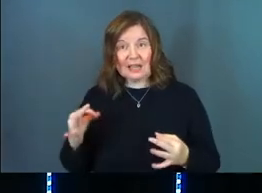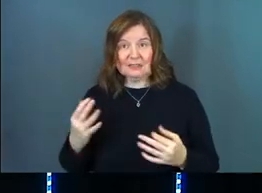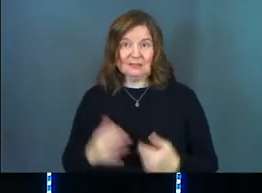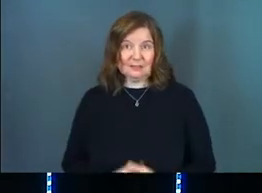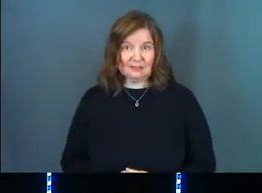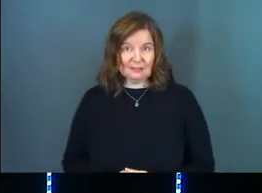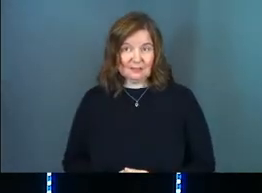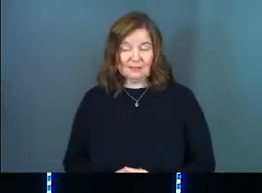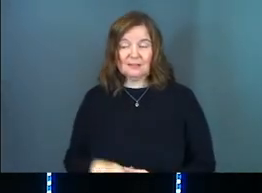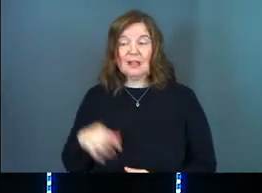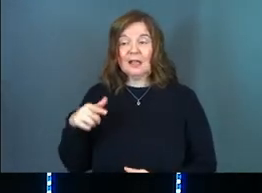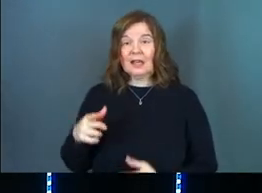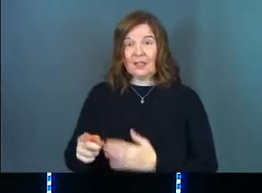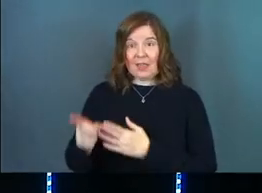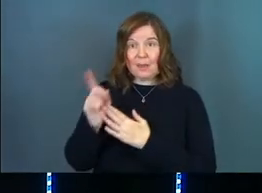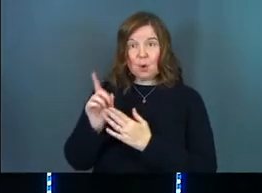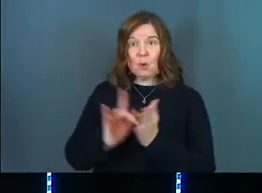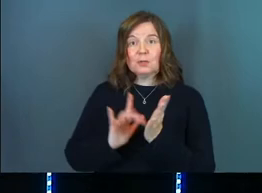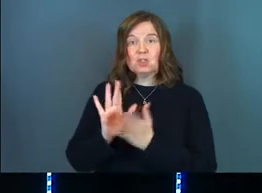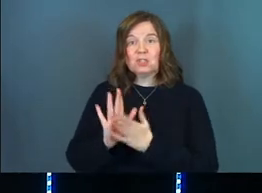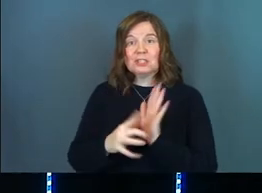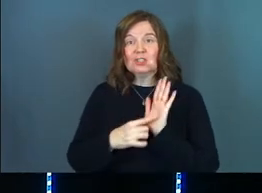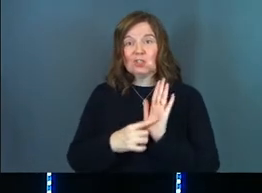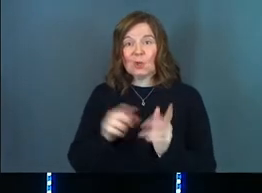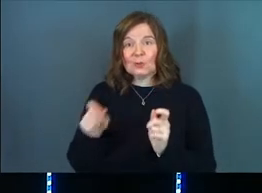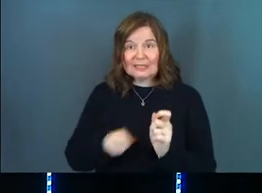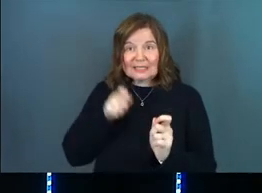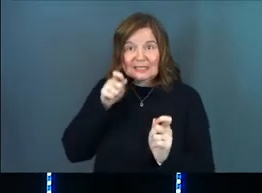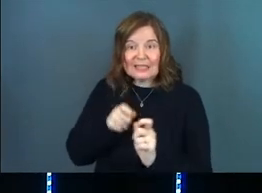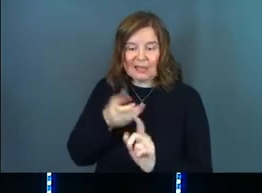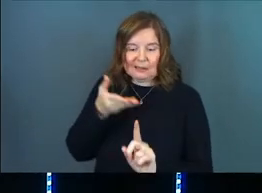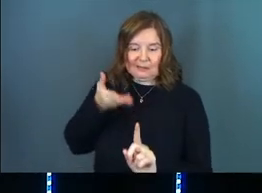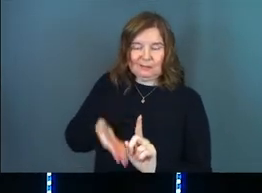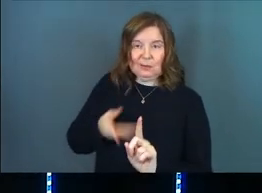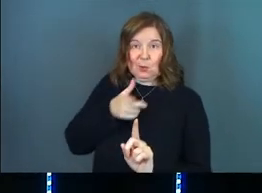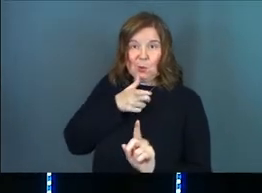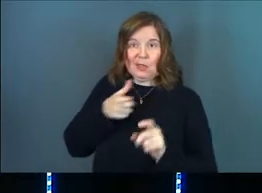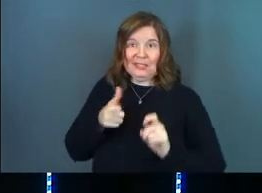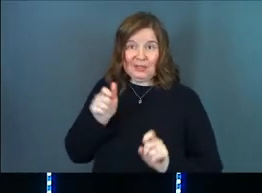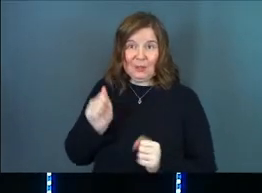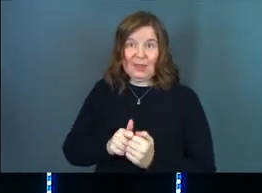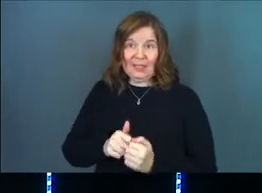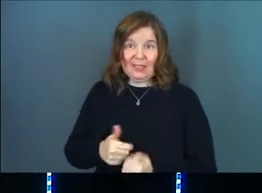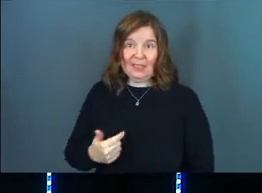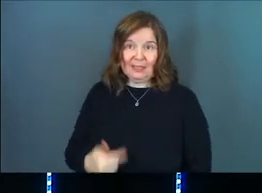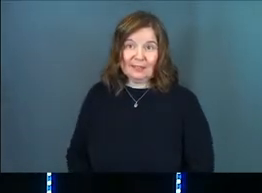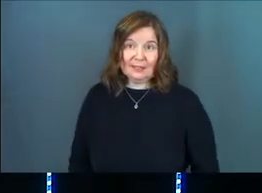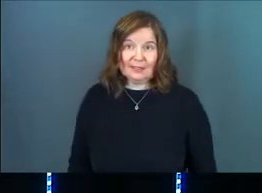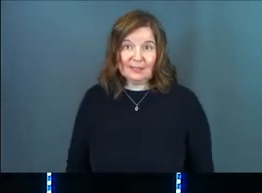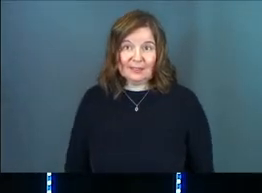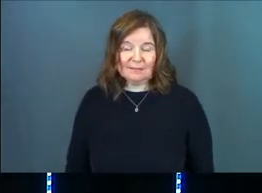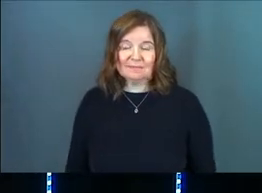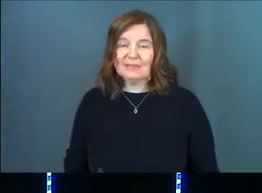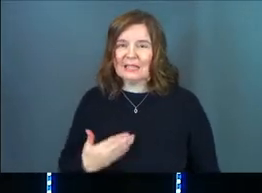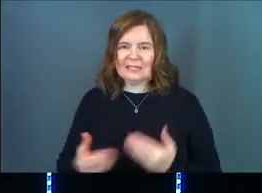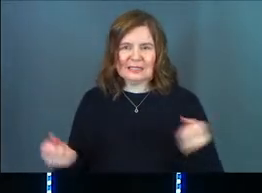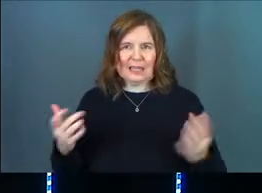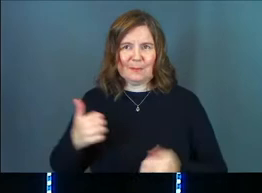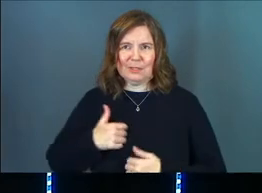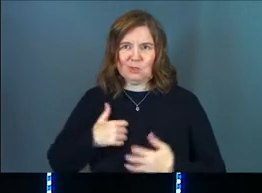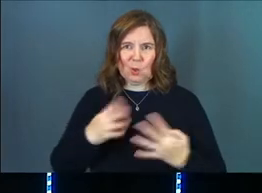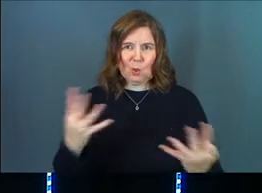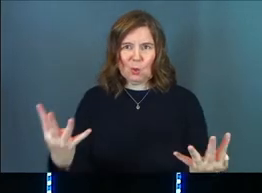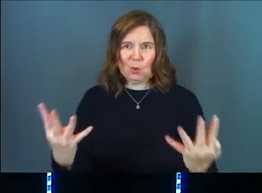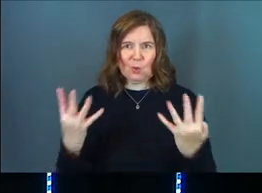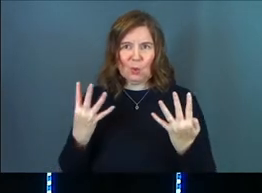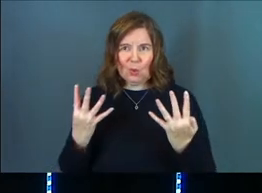be. And in that moment, Jesus shows exactly who they're dealing with. Doesn't matter how many soldiers